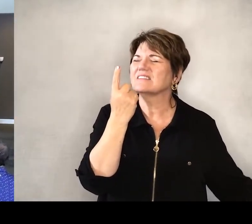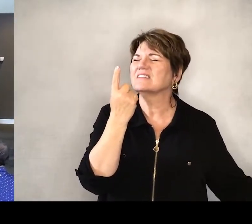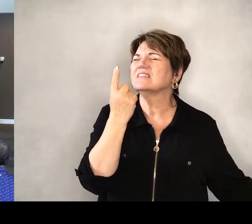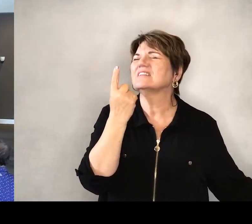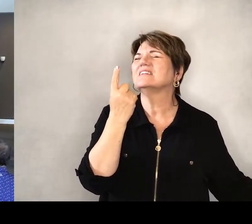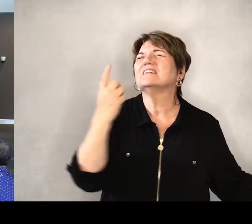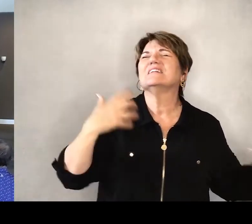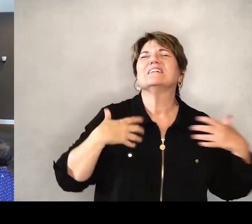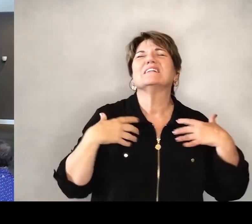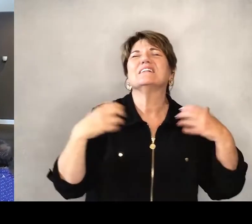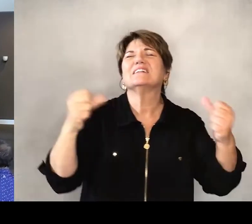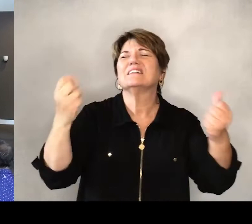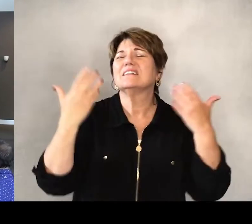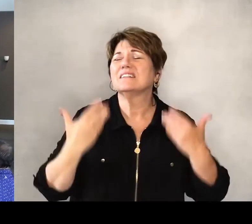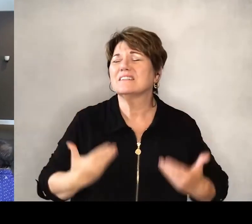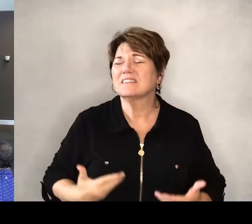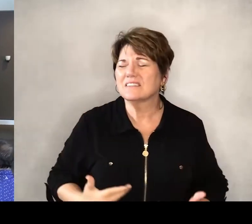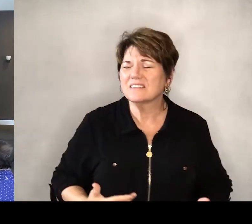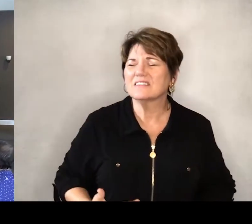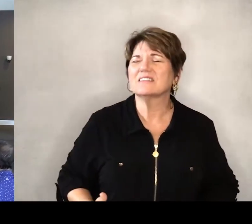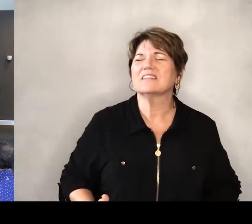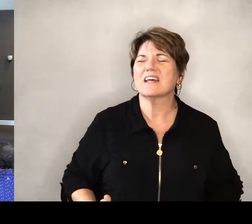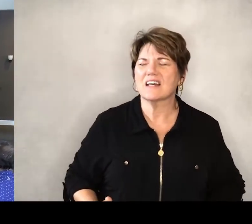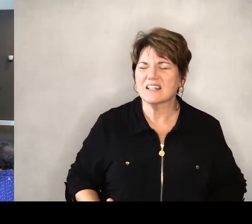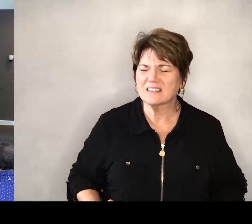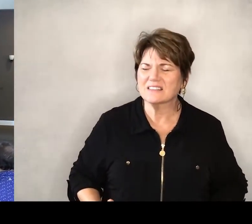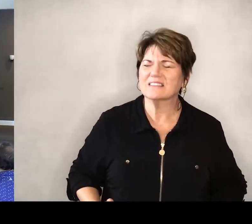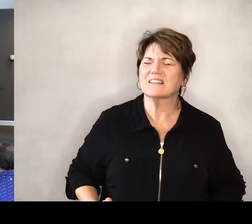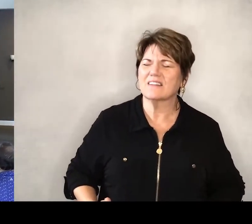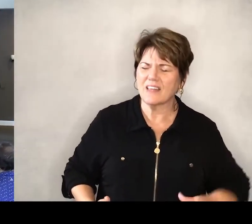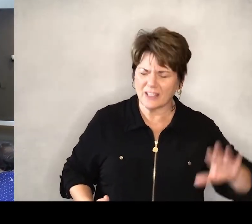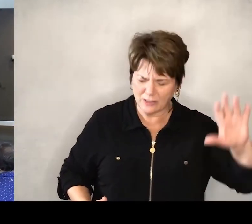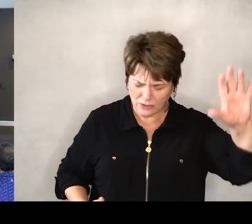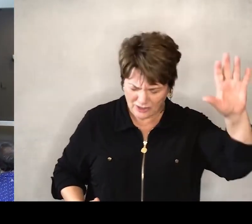and put me back together.